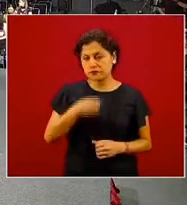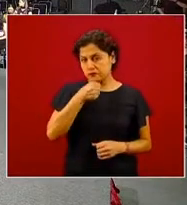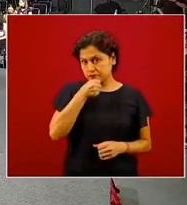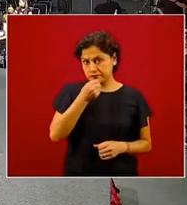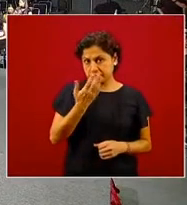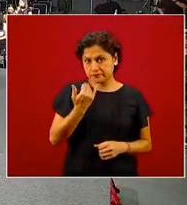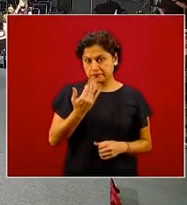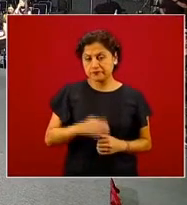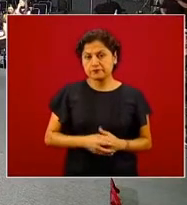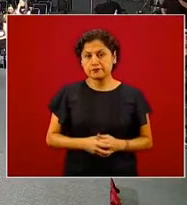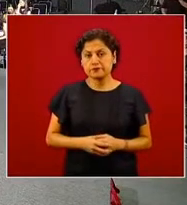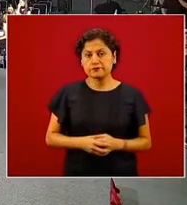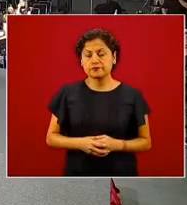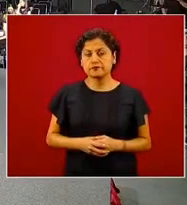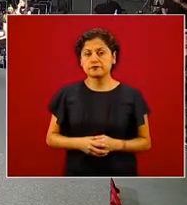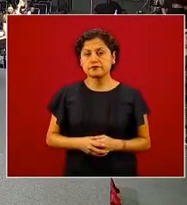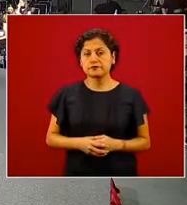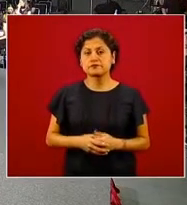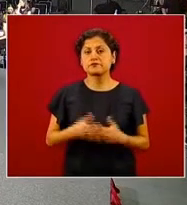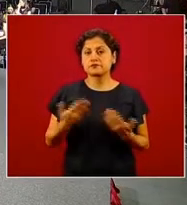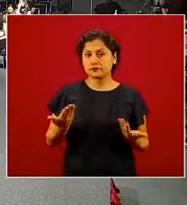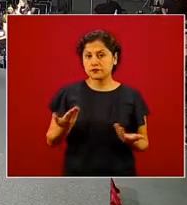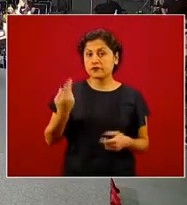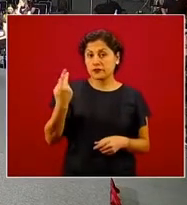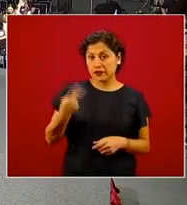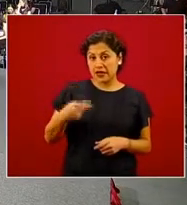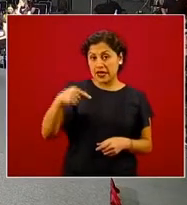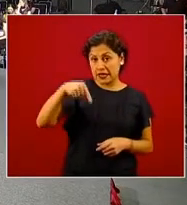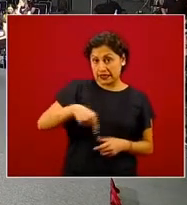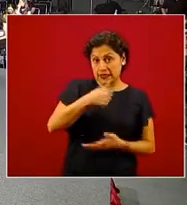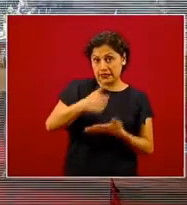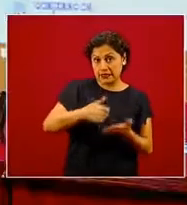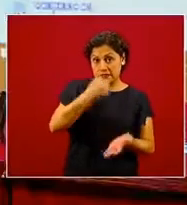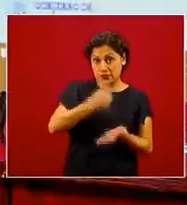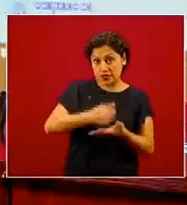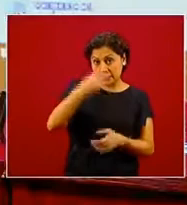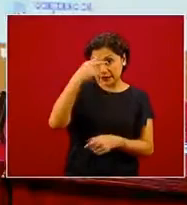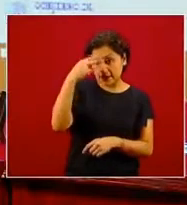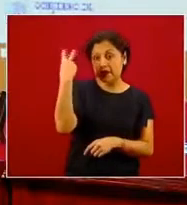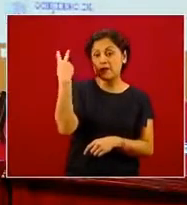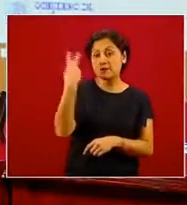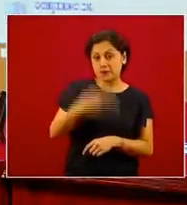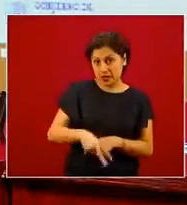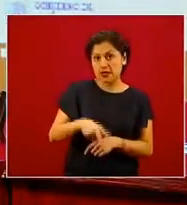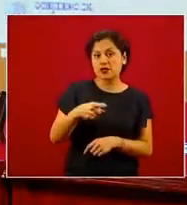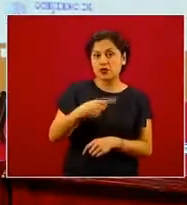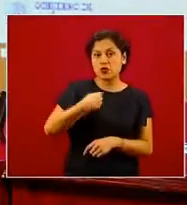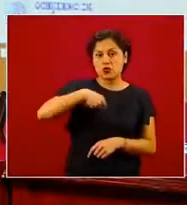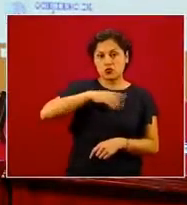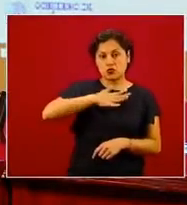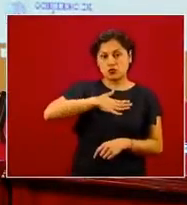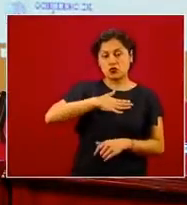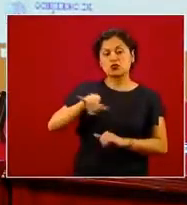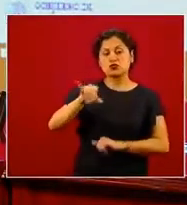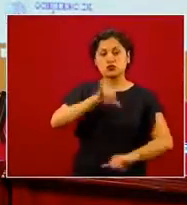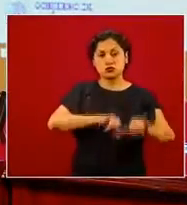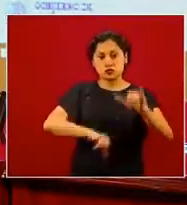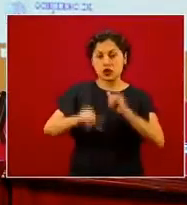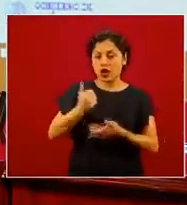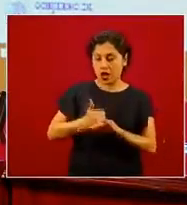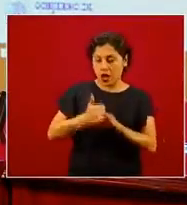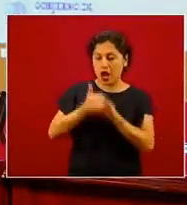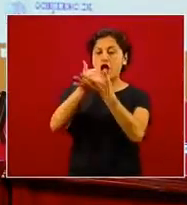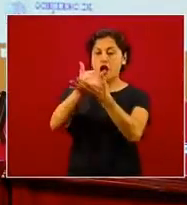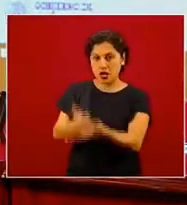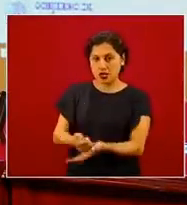The question can't be heard. Because this is specifically in Mexico City, we are supporting a specific lab in that